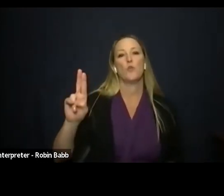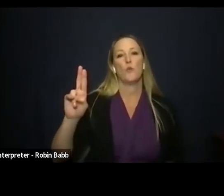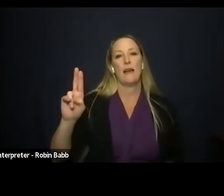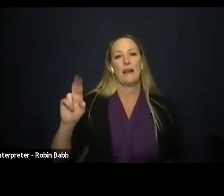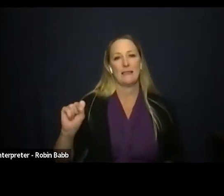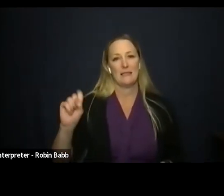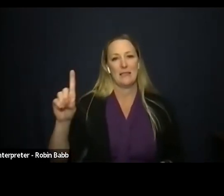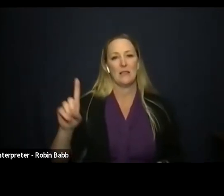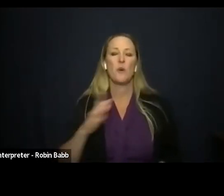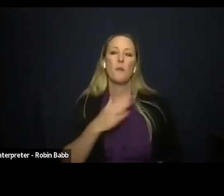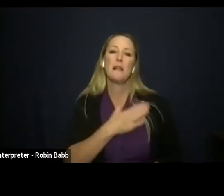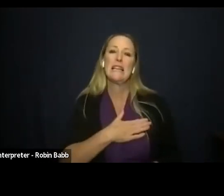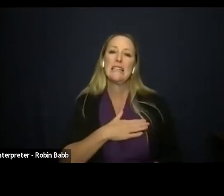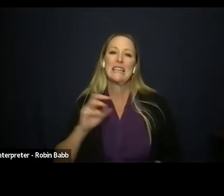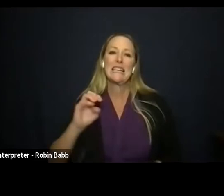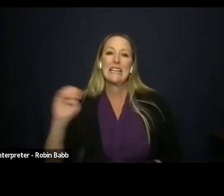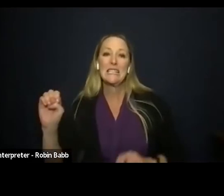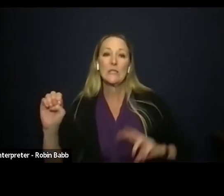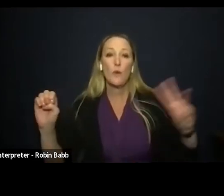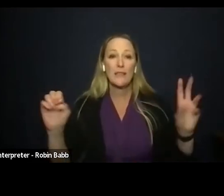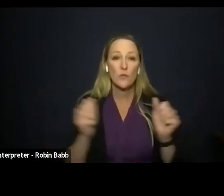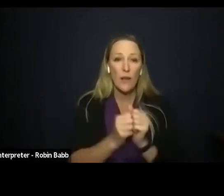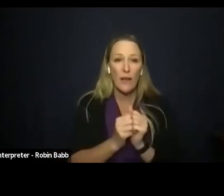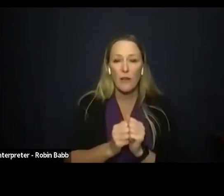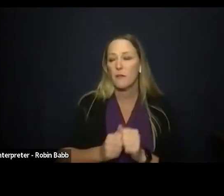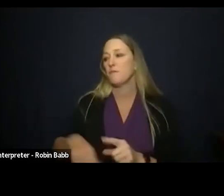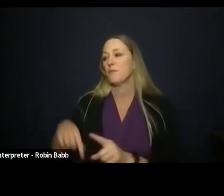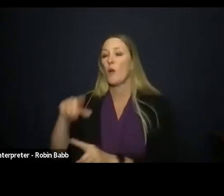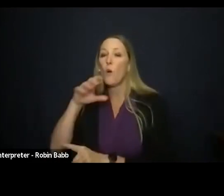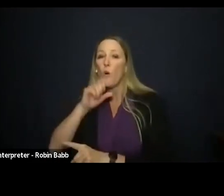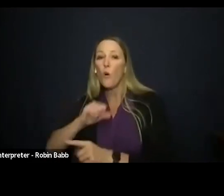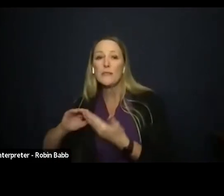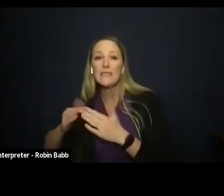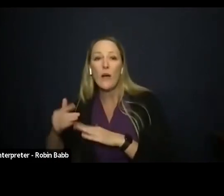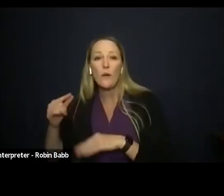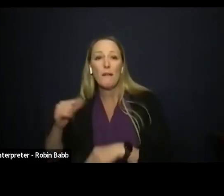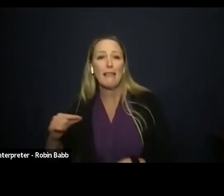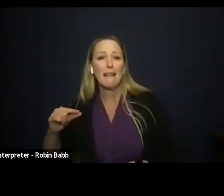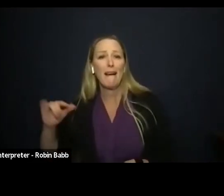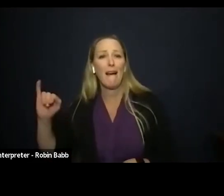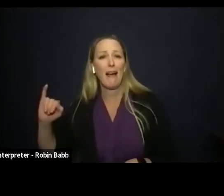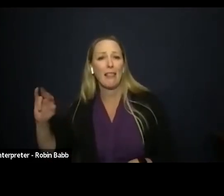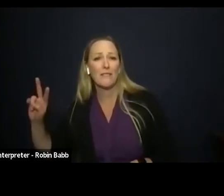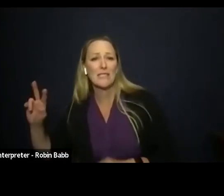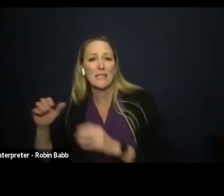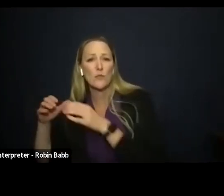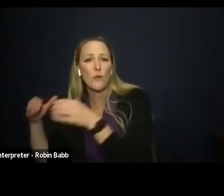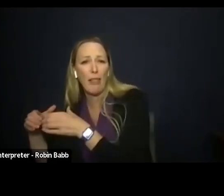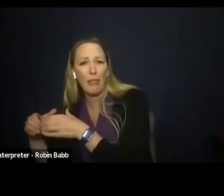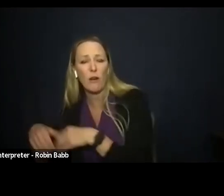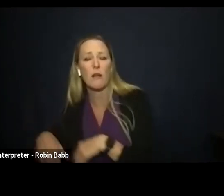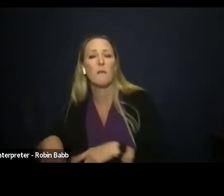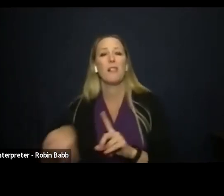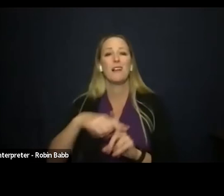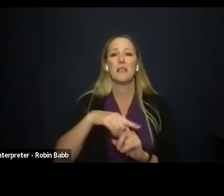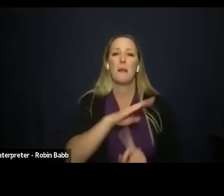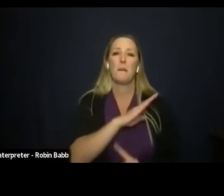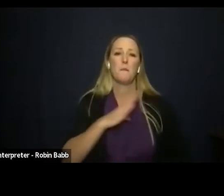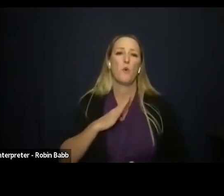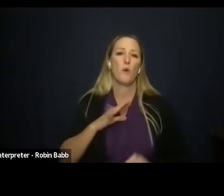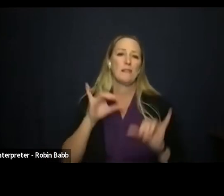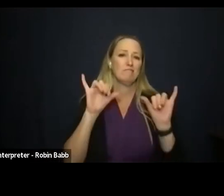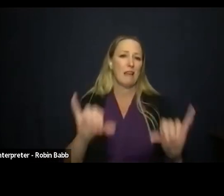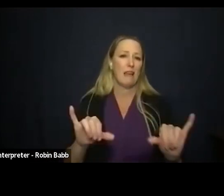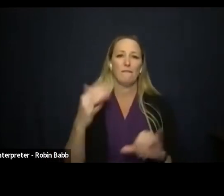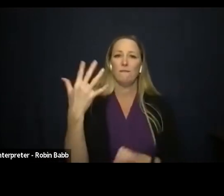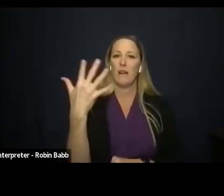the west side together that keeps old town goleta and isla vista together and that keeps our board to five trustees so as not to further dilute